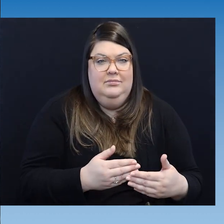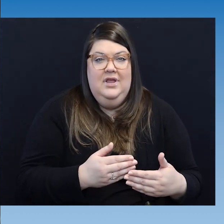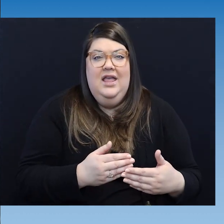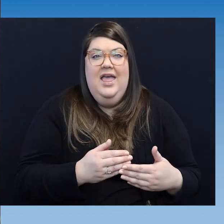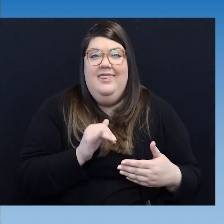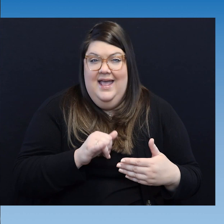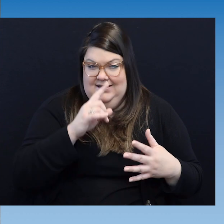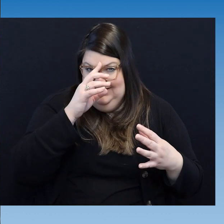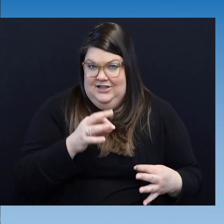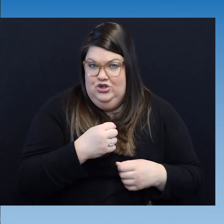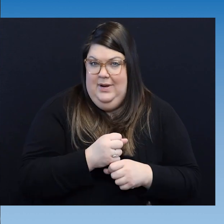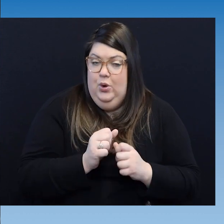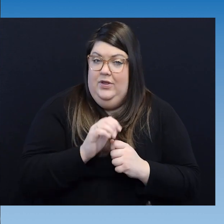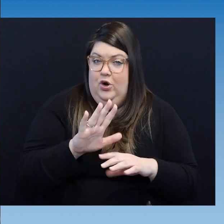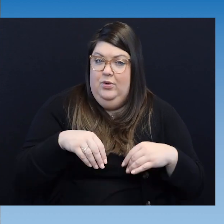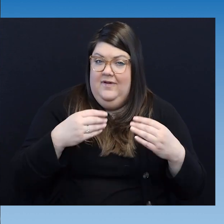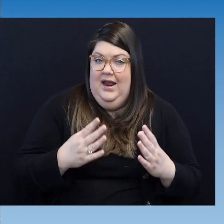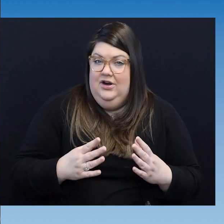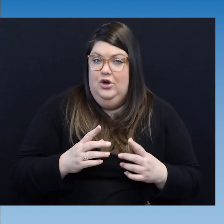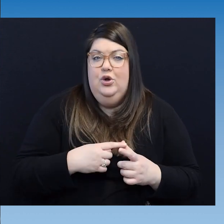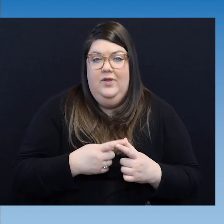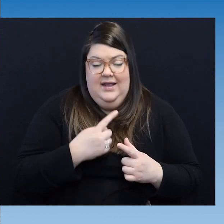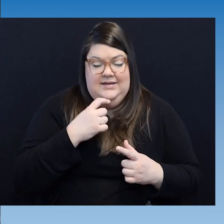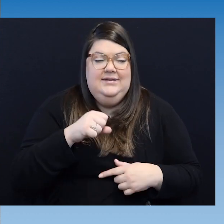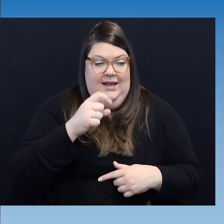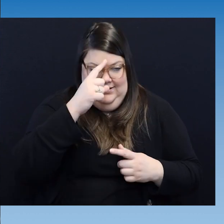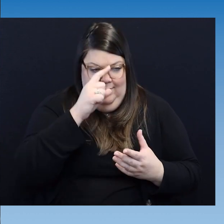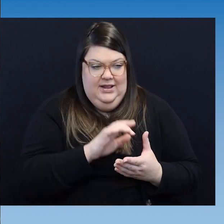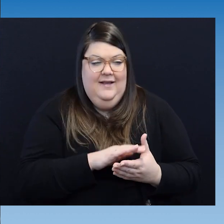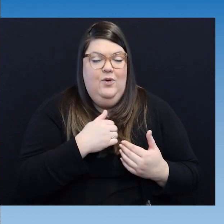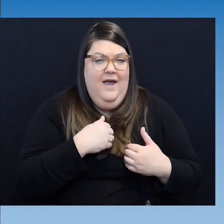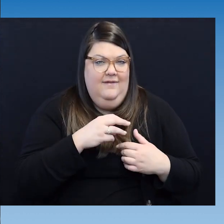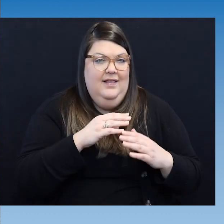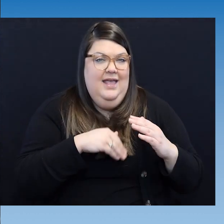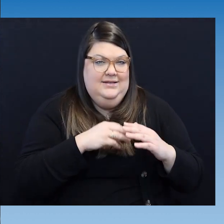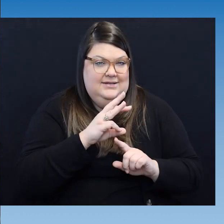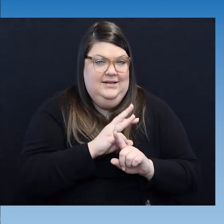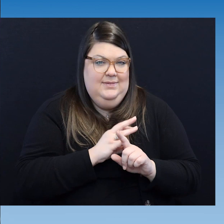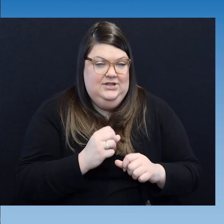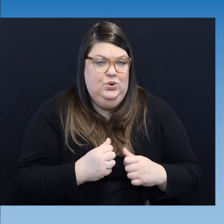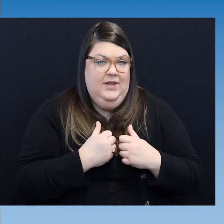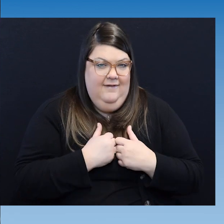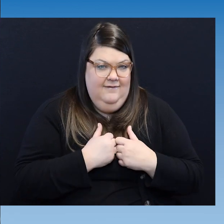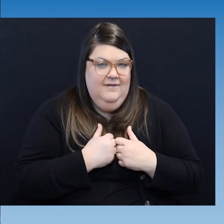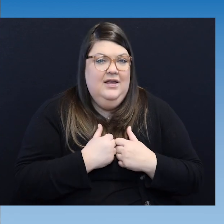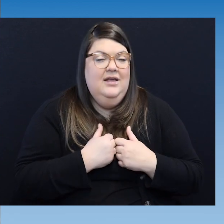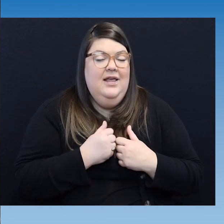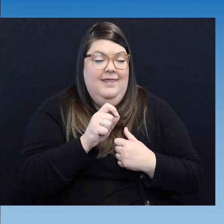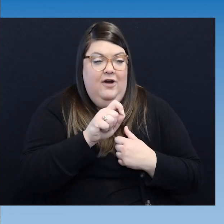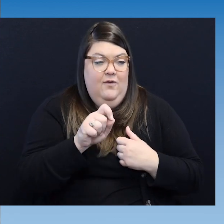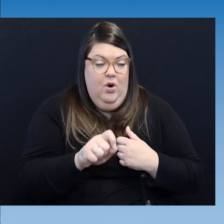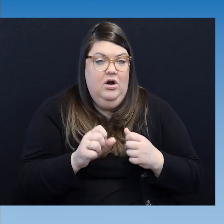you make with your provider, who then says, yes, I believe you to have less than 6 months to live. And therefore, all